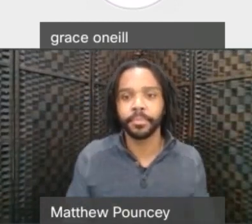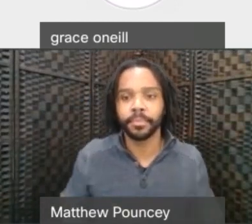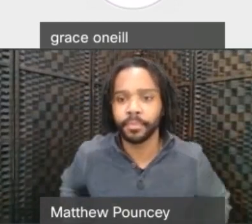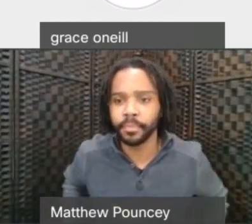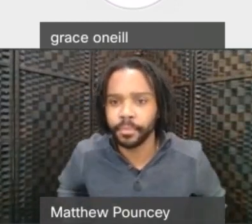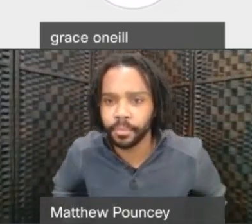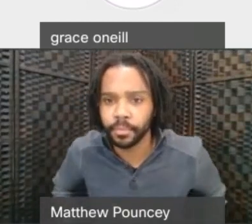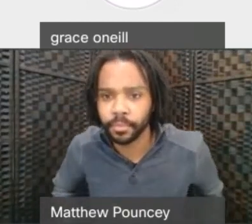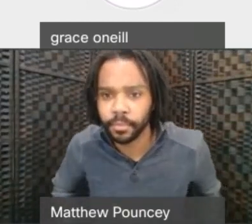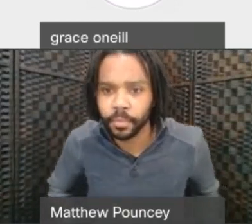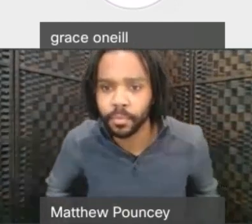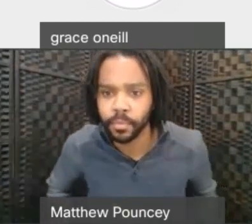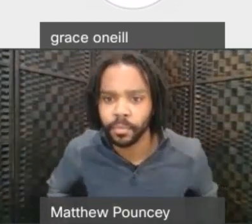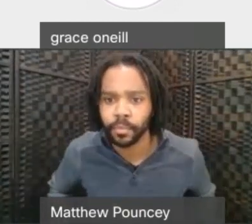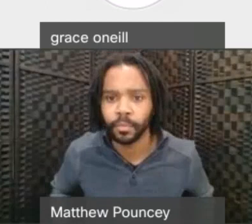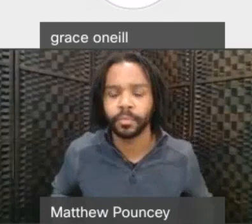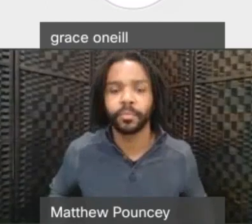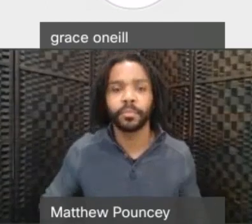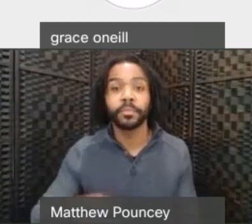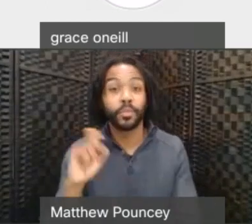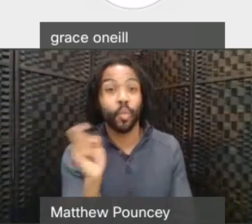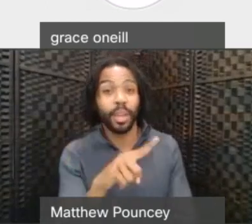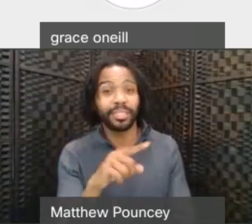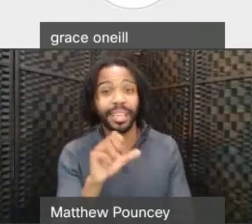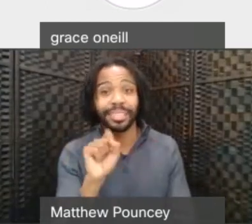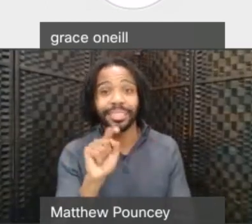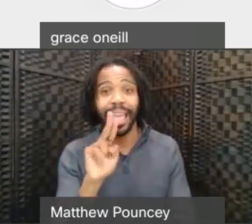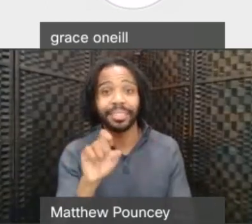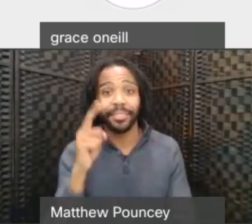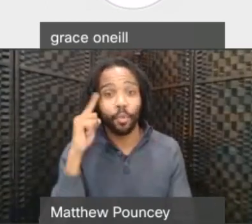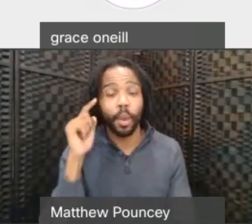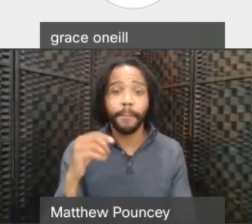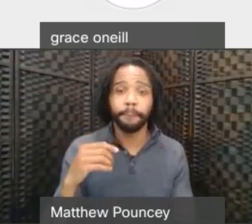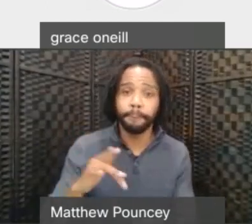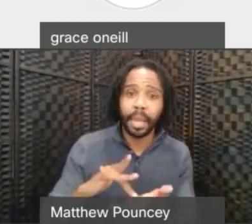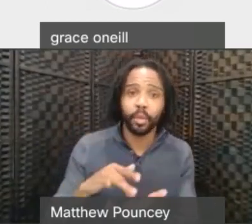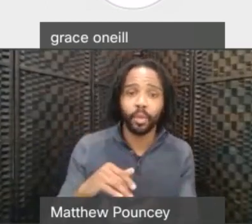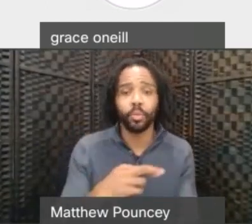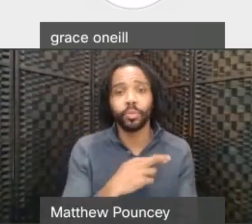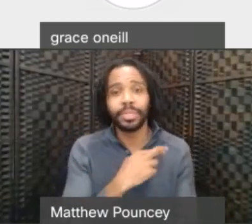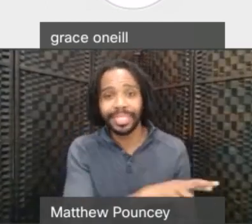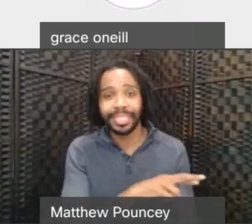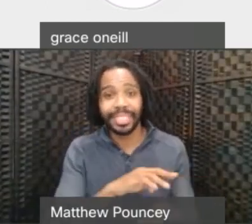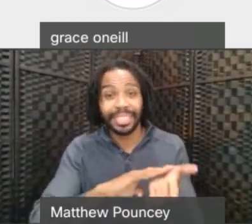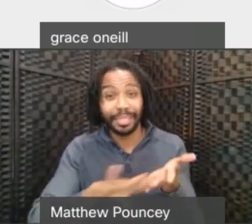The status of medical and religious exemption decisions. Hold on one second.